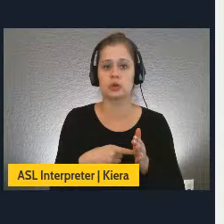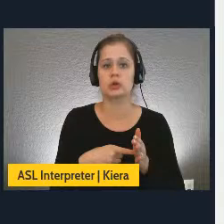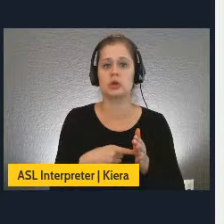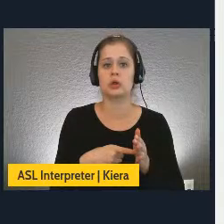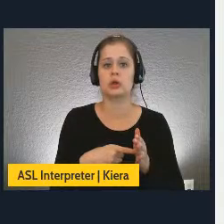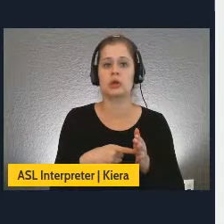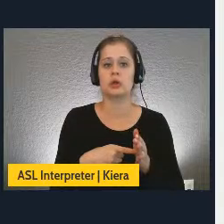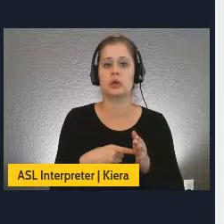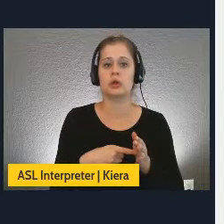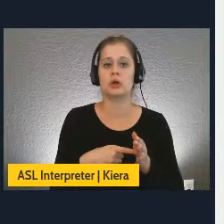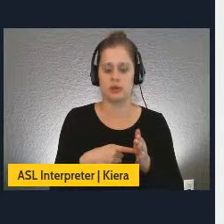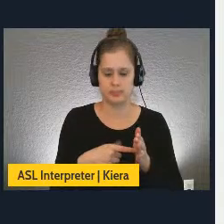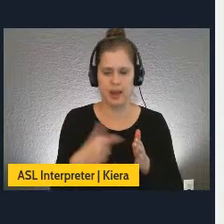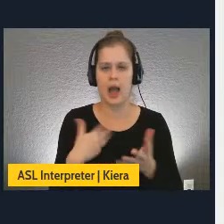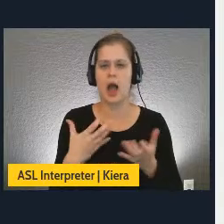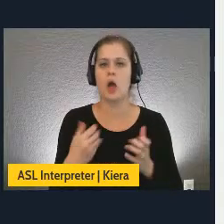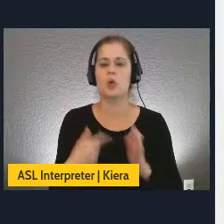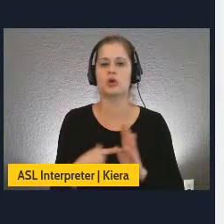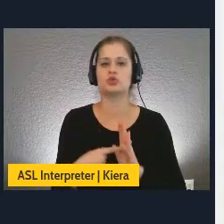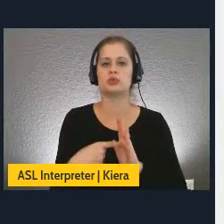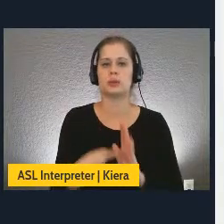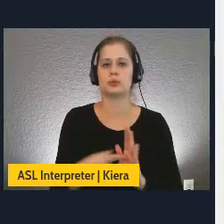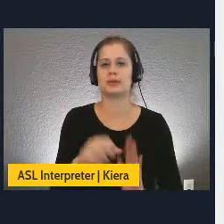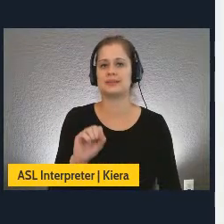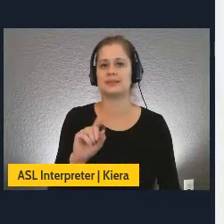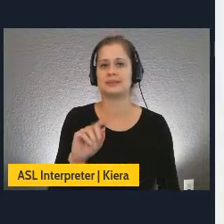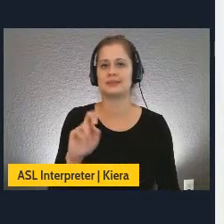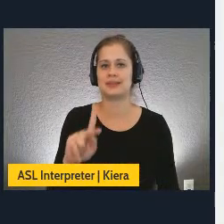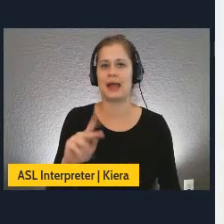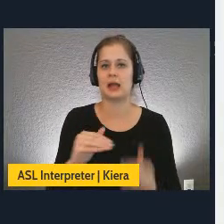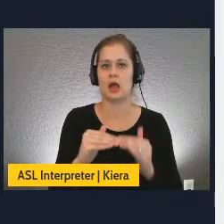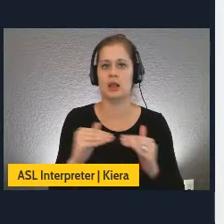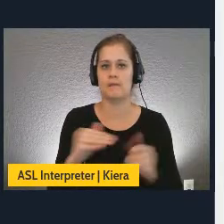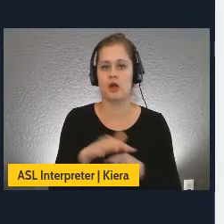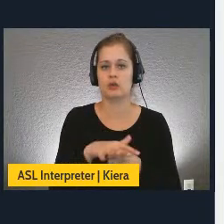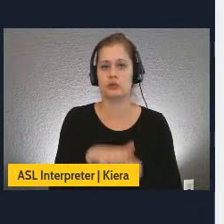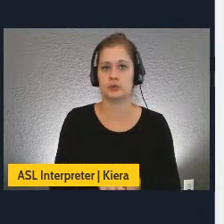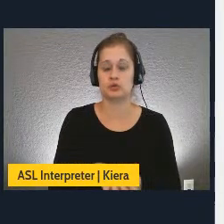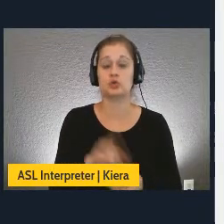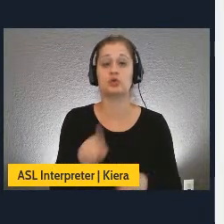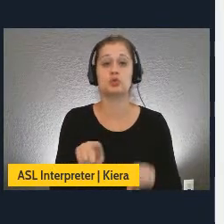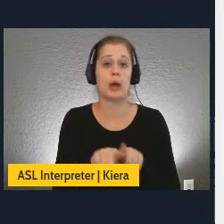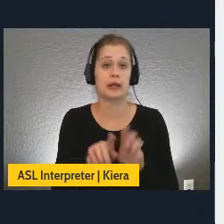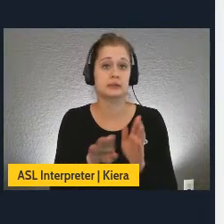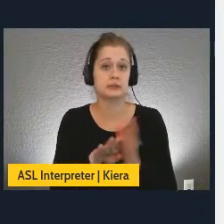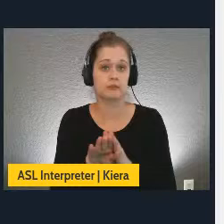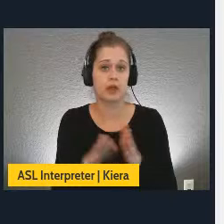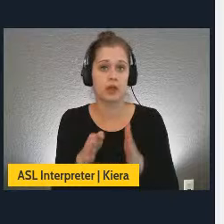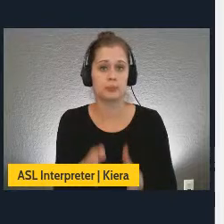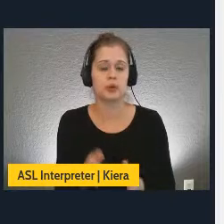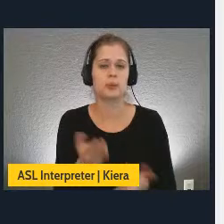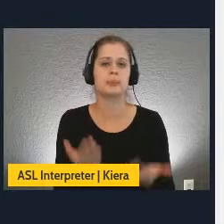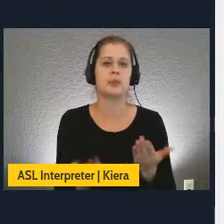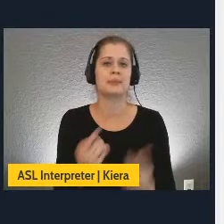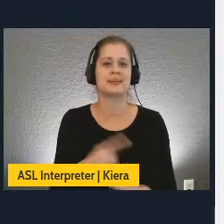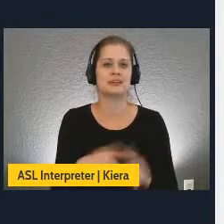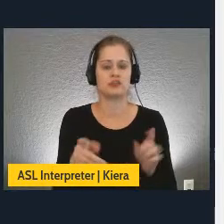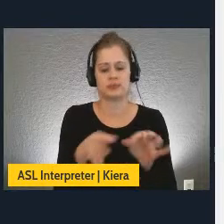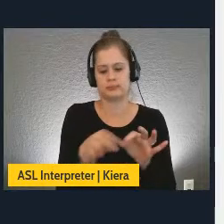to demonstrate a stack level suppression. You as a developer might say something else as to why you're applying this